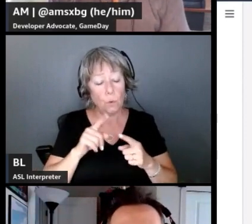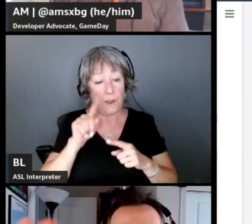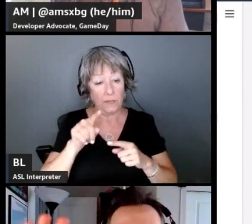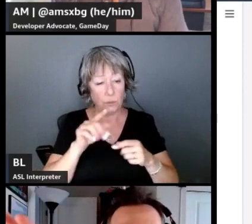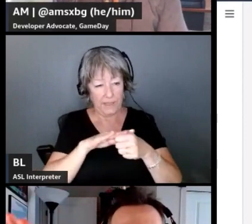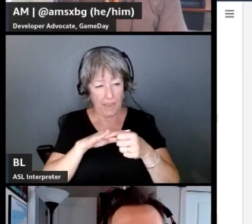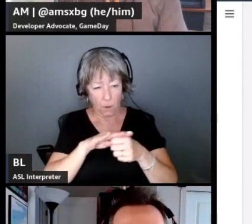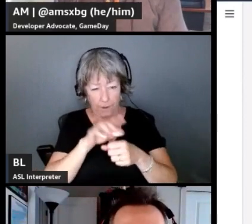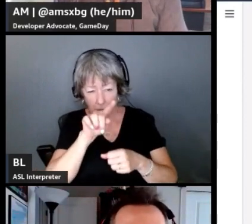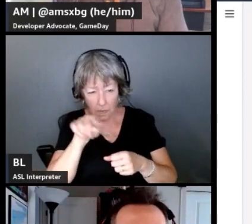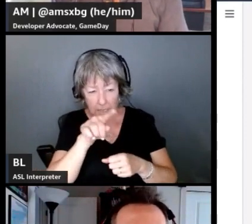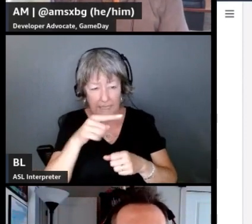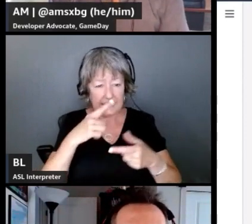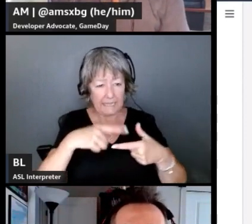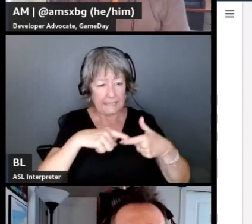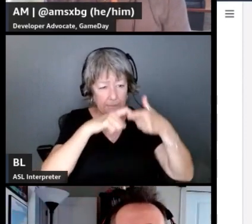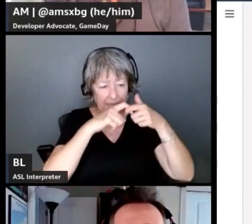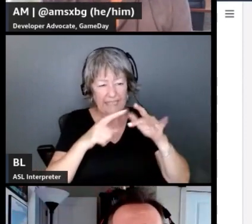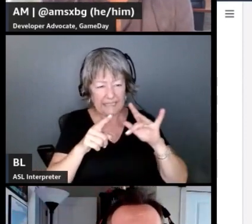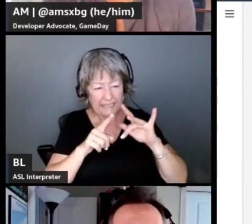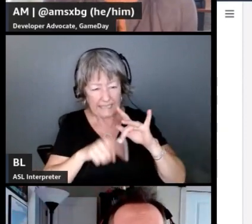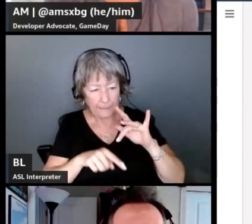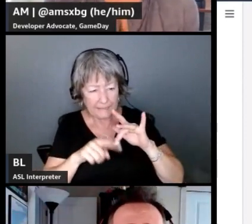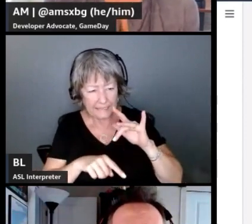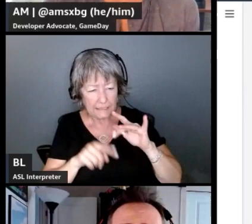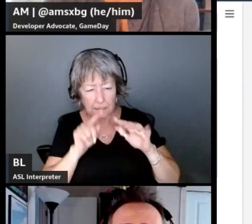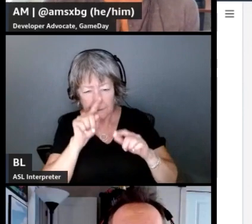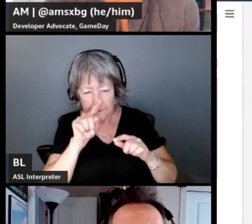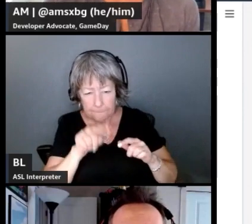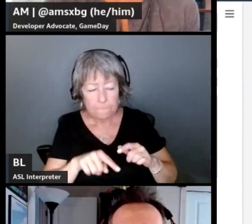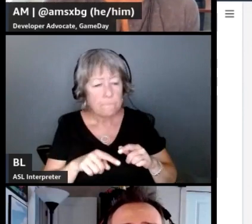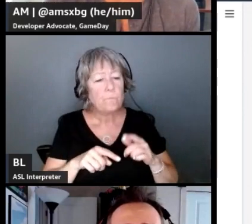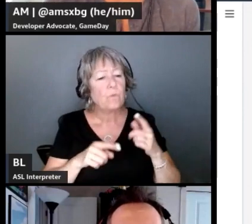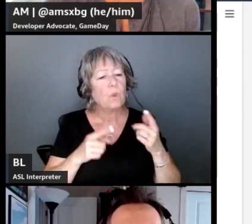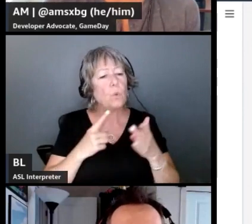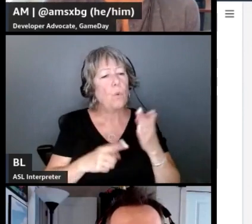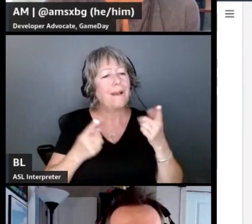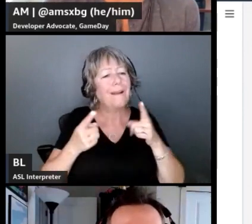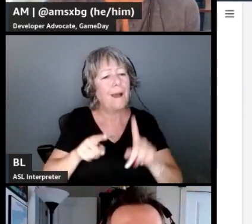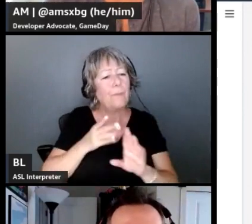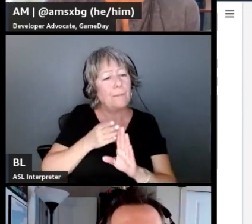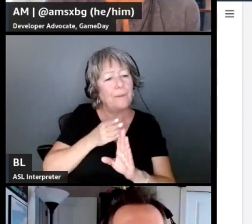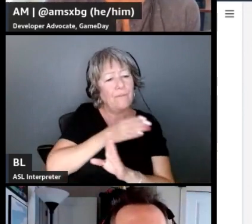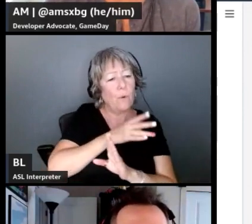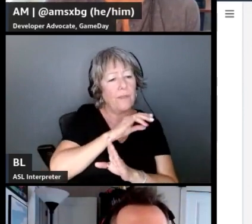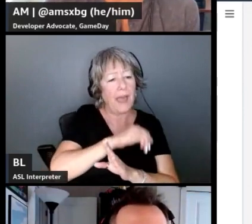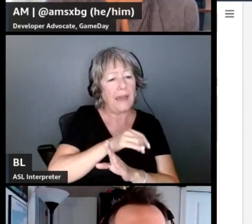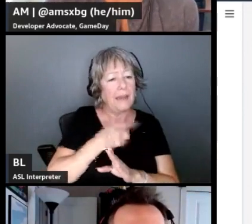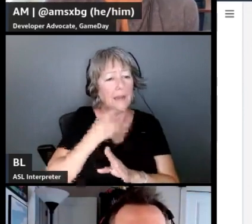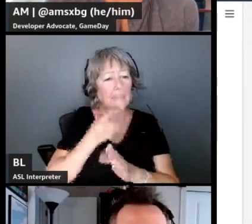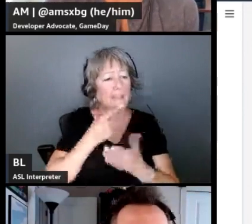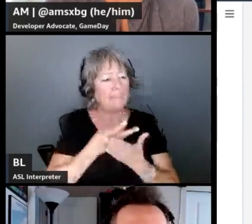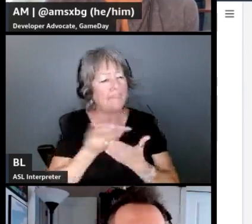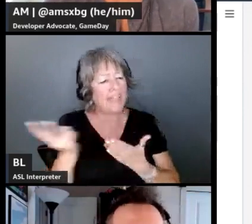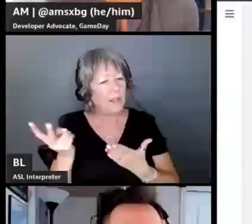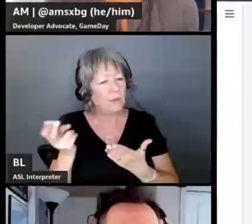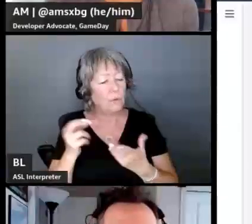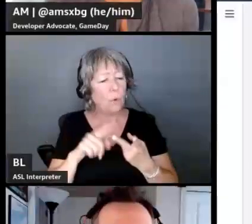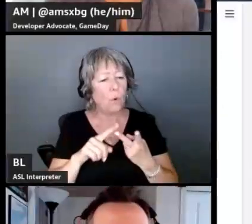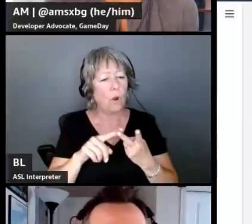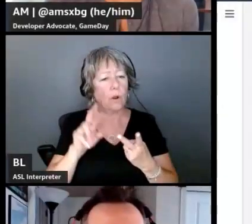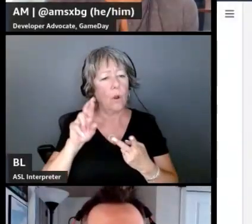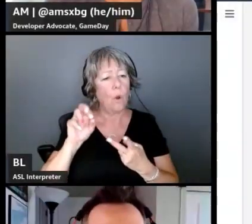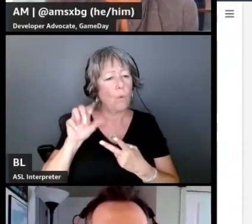said suspended and skipped or whatever, what had happened before? It would just say failed or rollback,